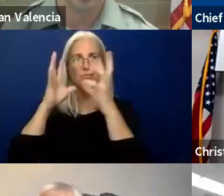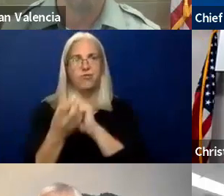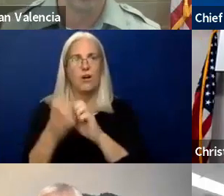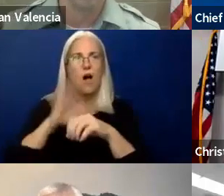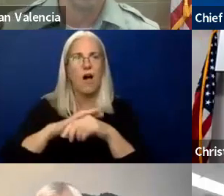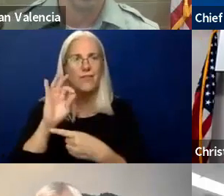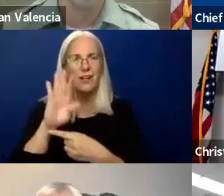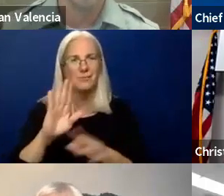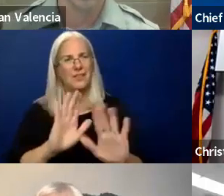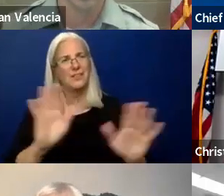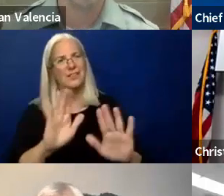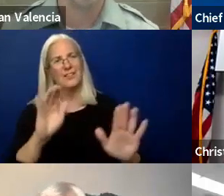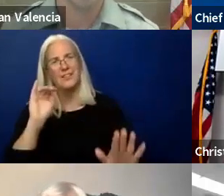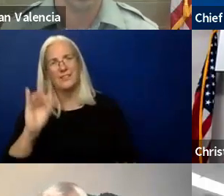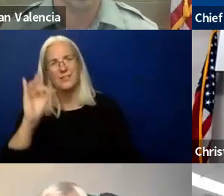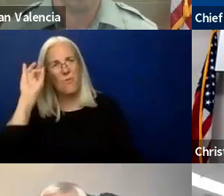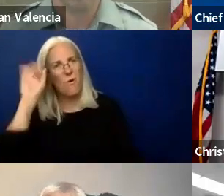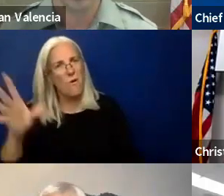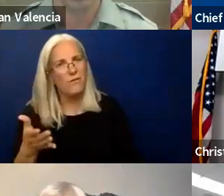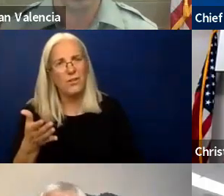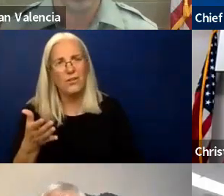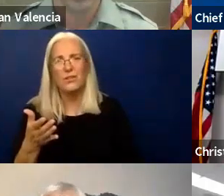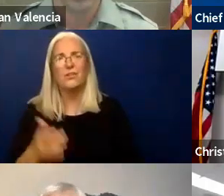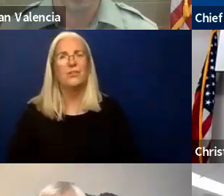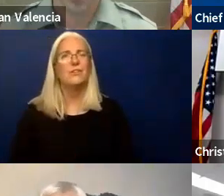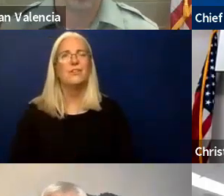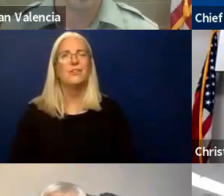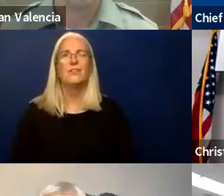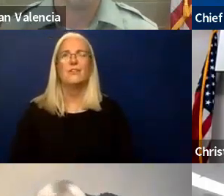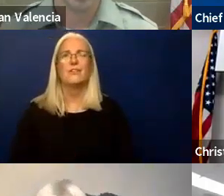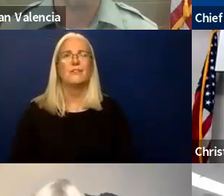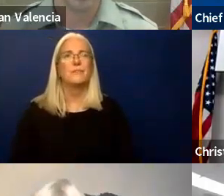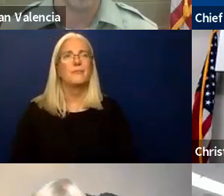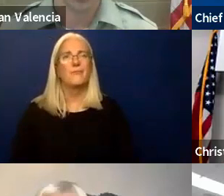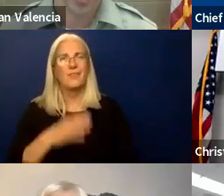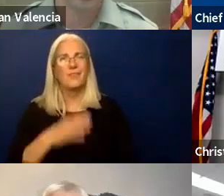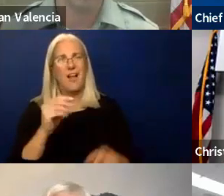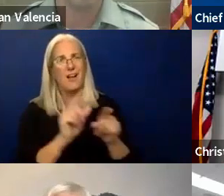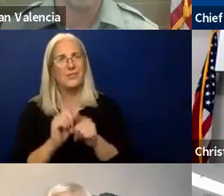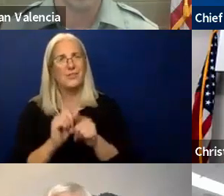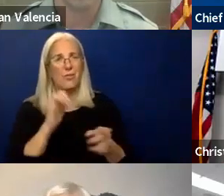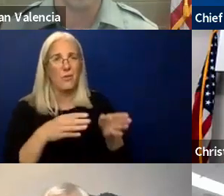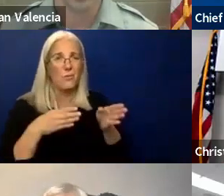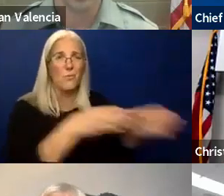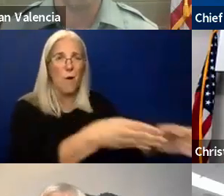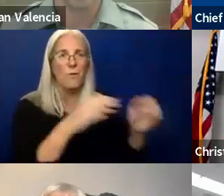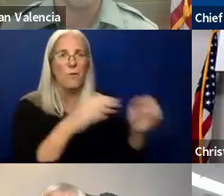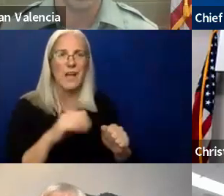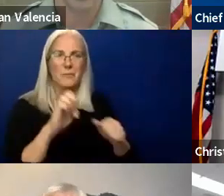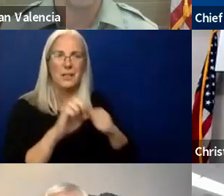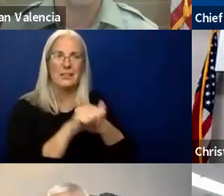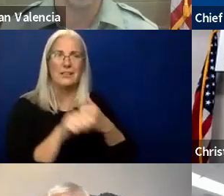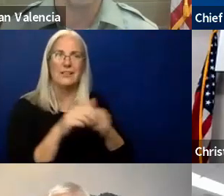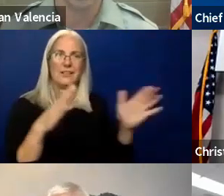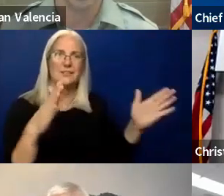through the traffic, because a lot of these county roads are very narrow. And there's a lot of big trucks, fire engines, and